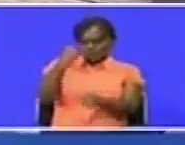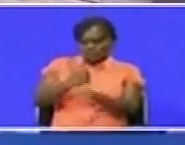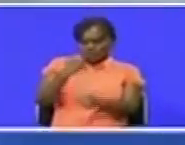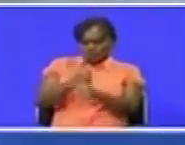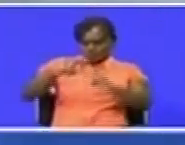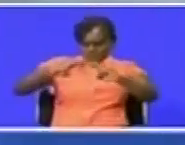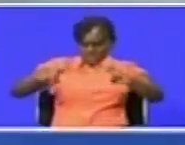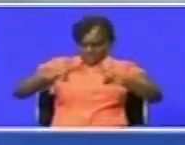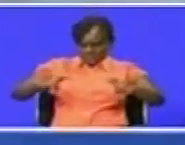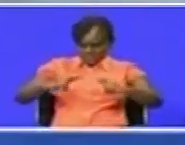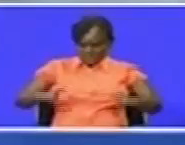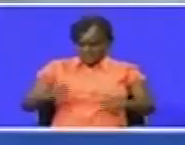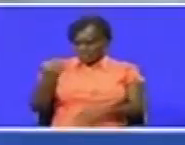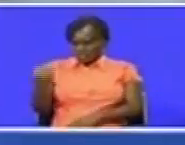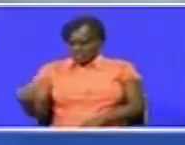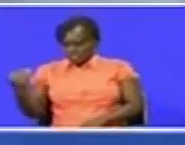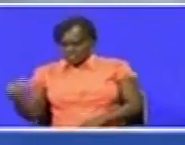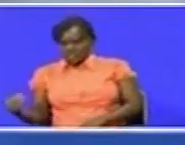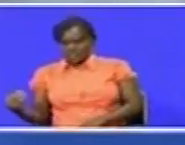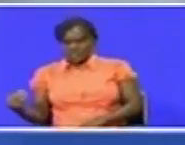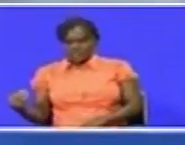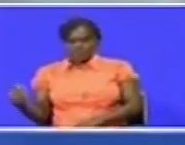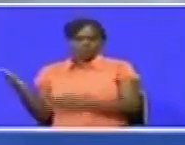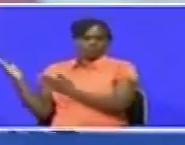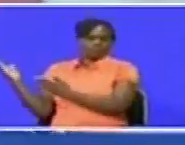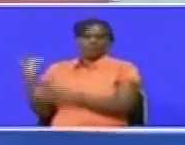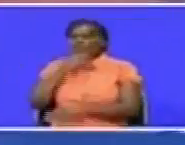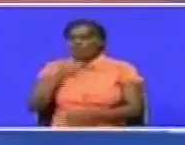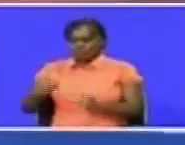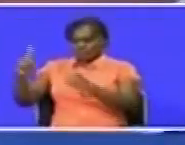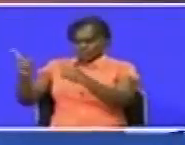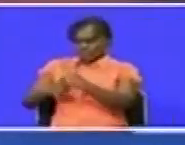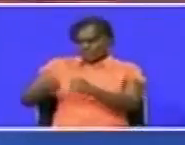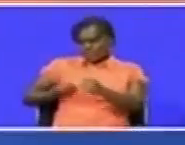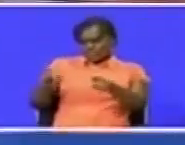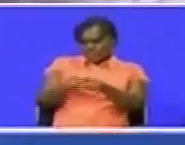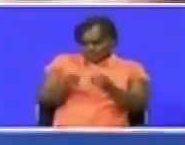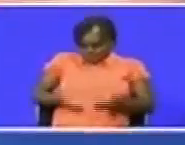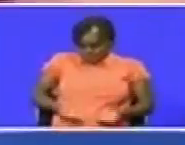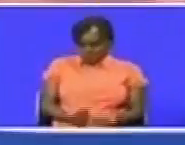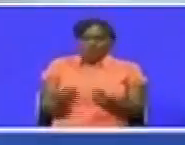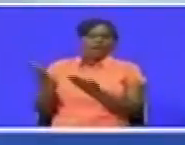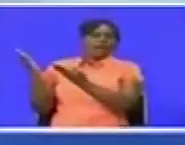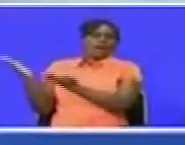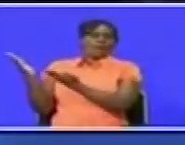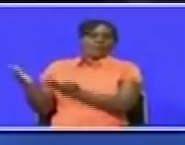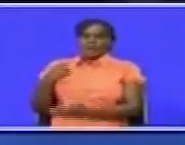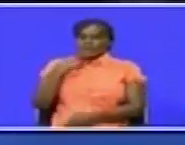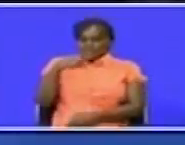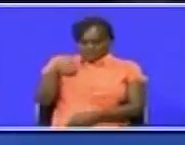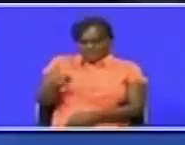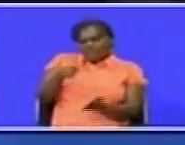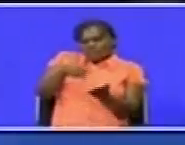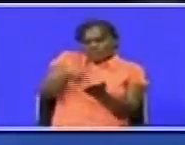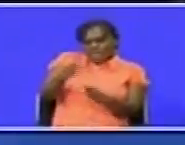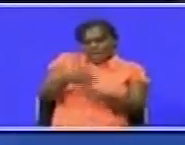was a casual one. His children, a son, Peter, aged 6, and his sister, aged 8, were born here. He tells us that he had just paid